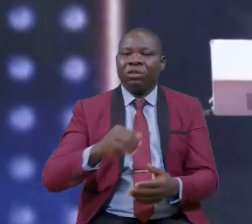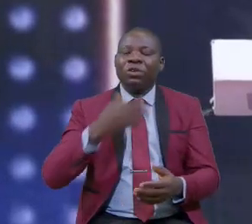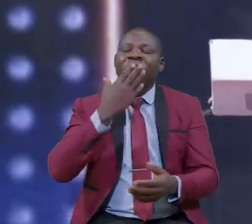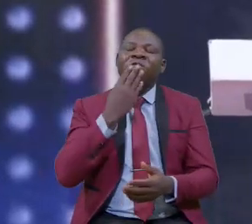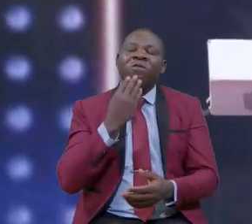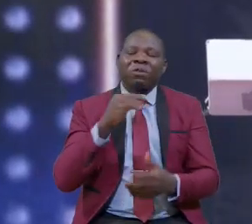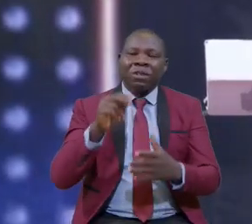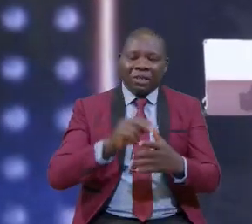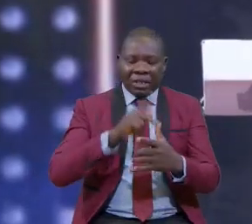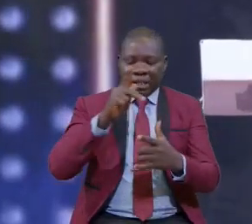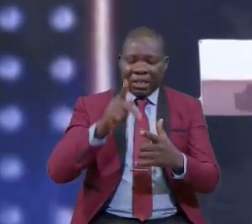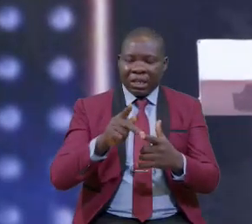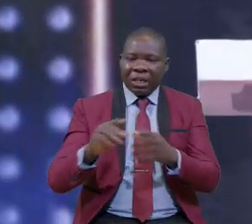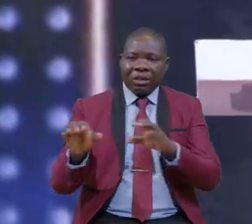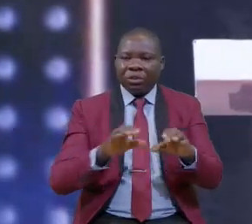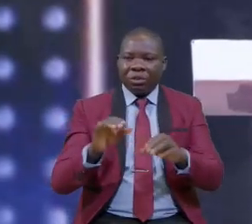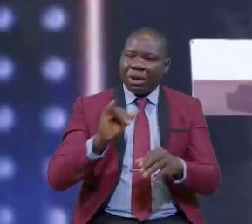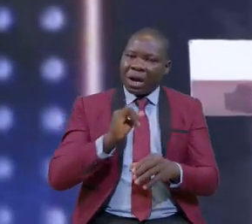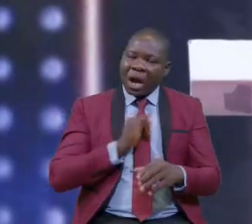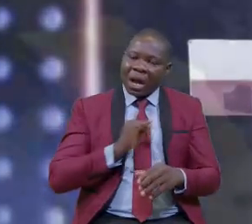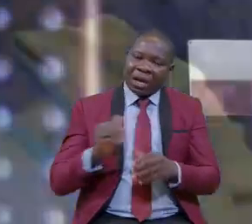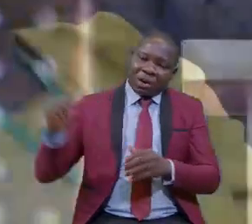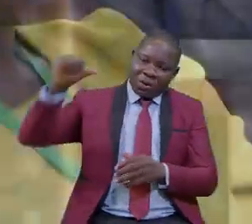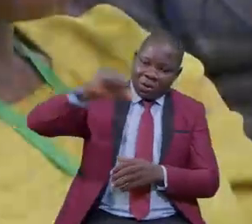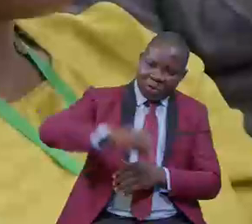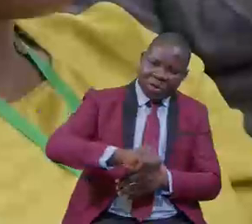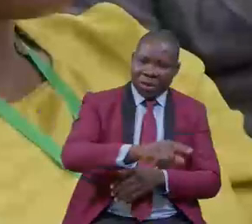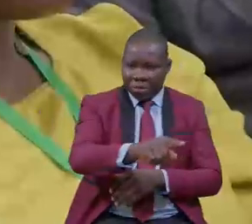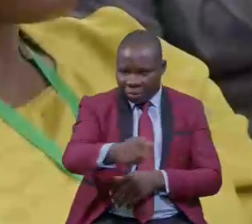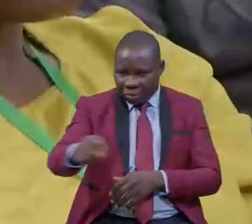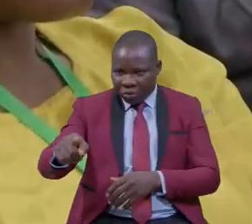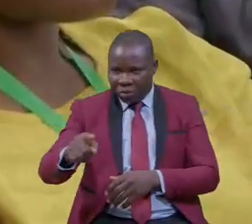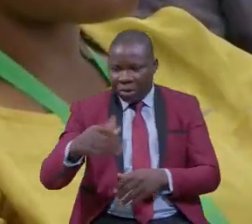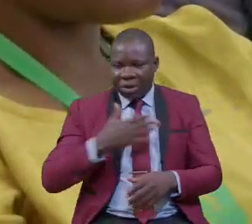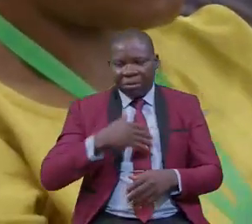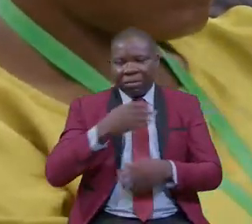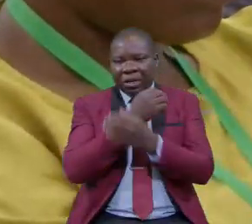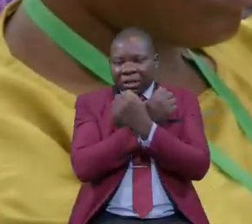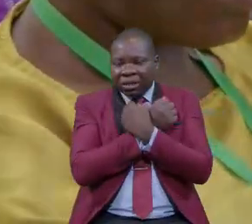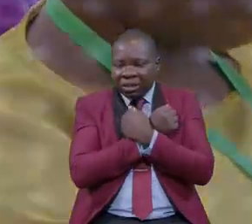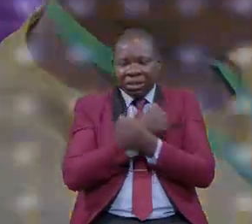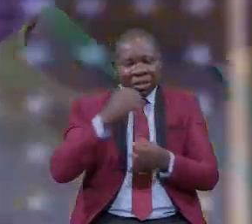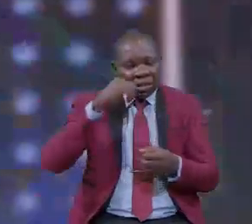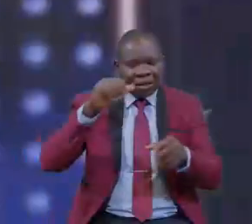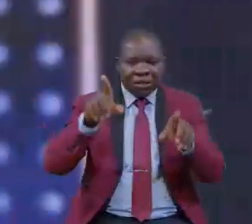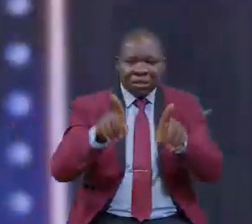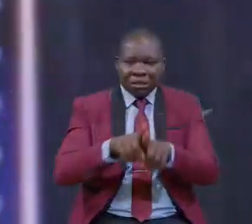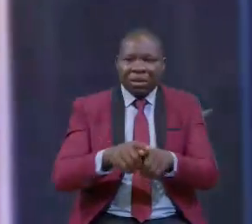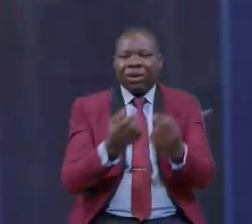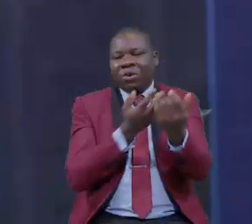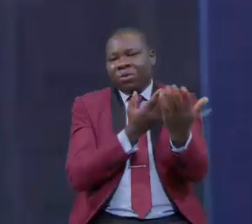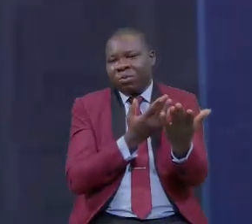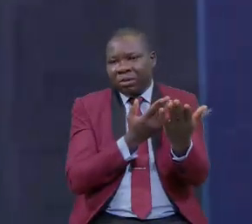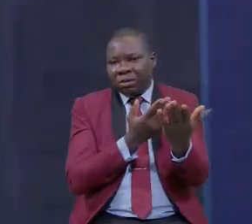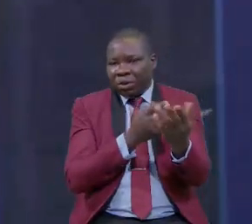I condemn you." My dear sister, wait. Look at the other side. But now, tell me the other